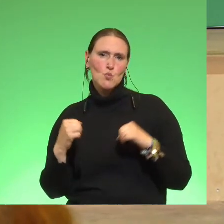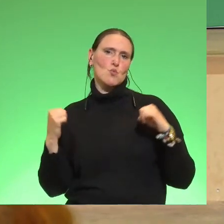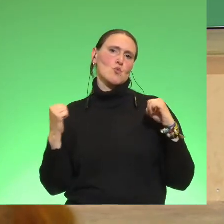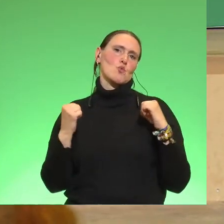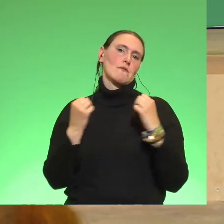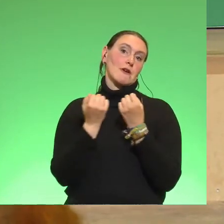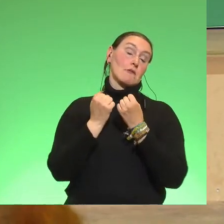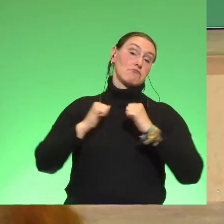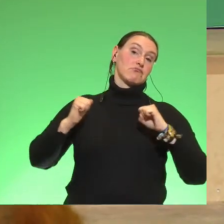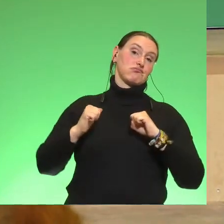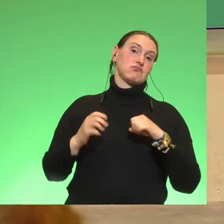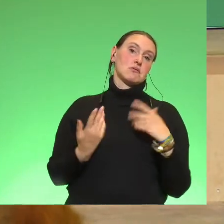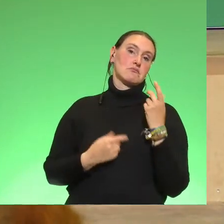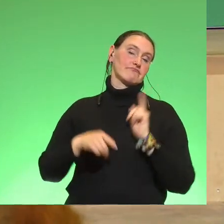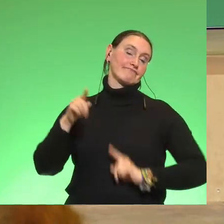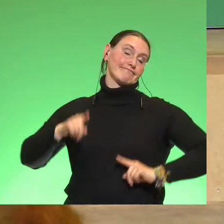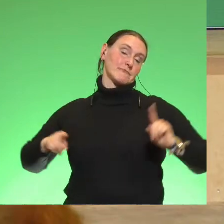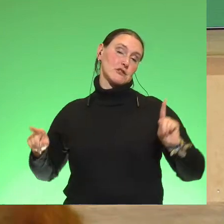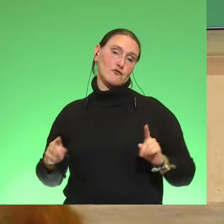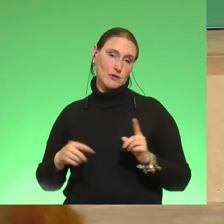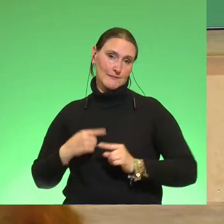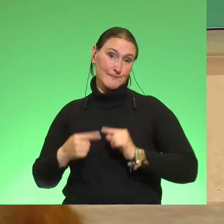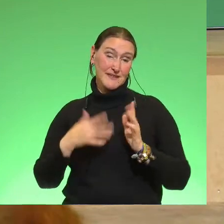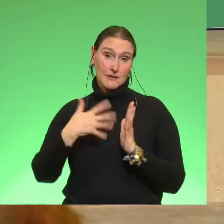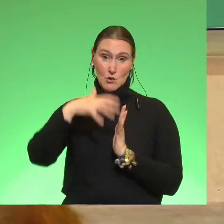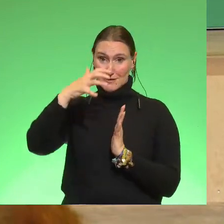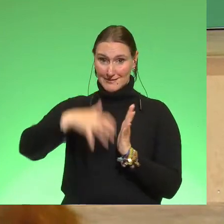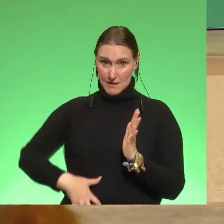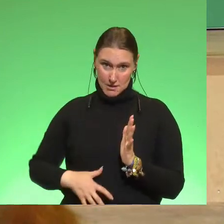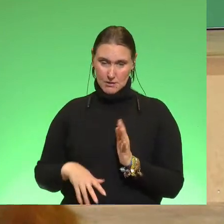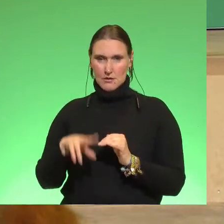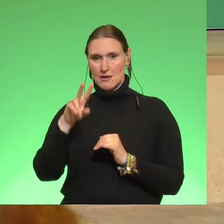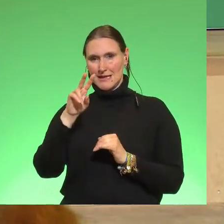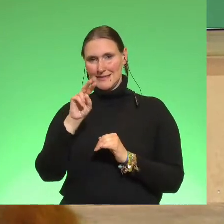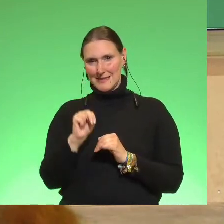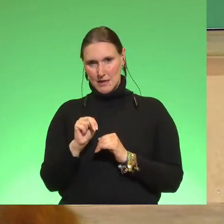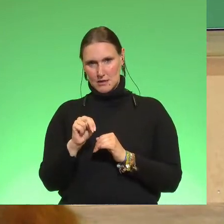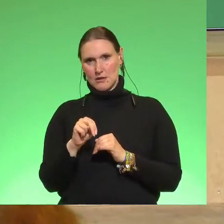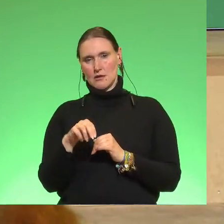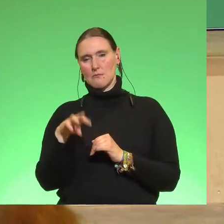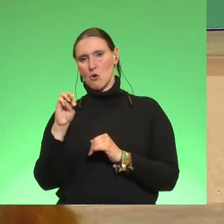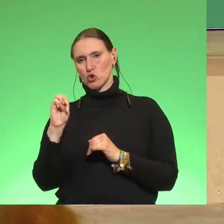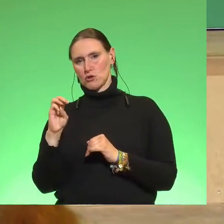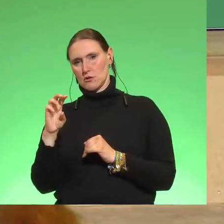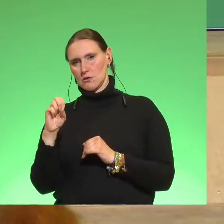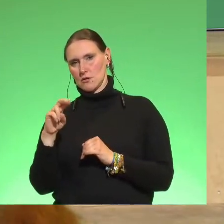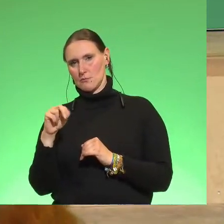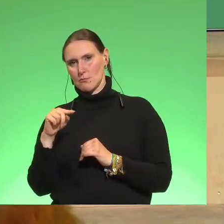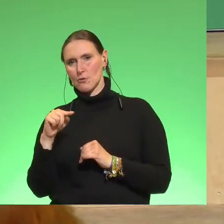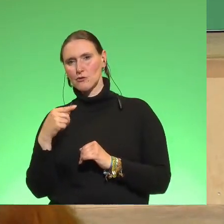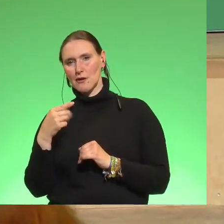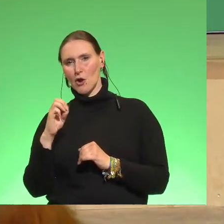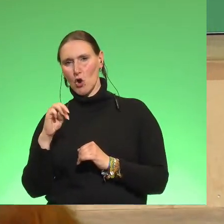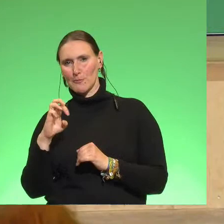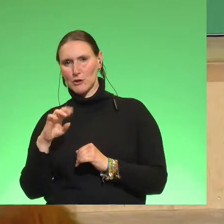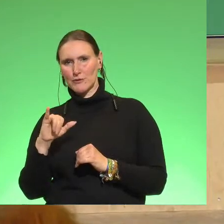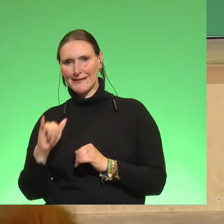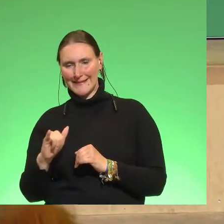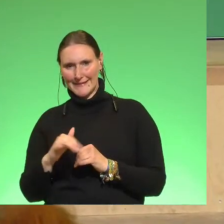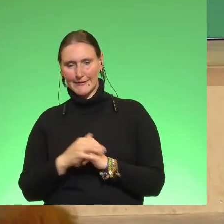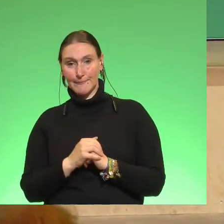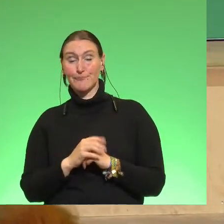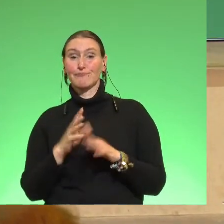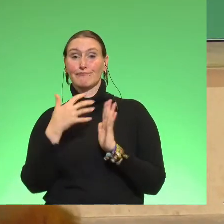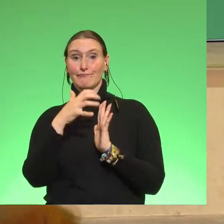go to a very interesting text written by Nick Montgomery and Carla Bergman, and it's called Joyful Militancy,